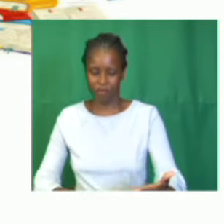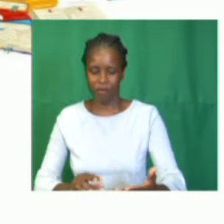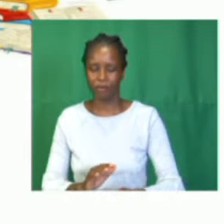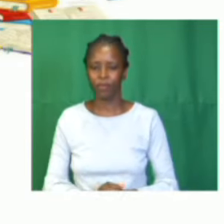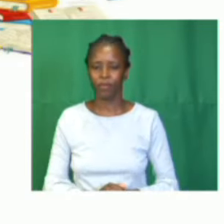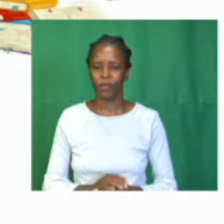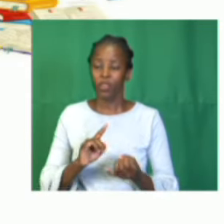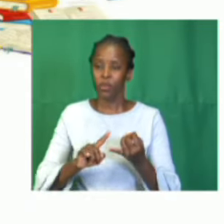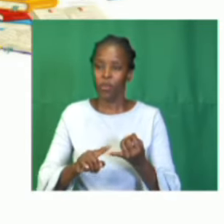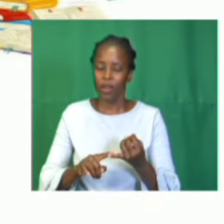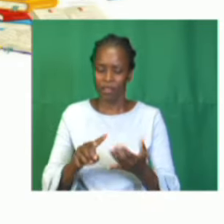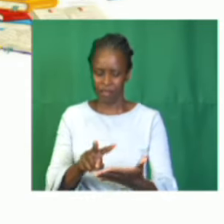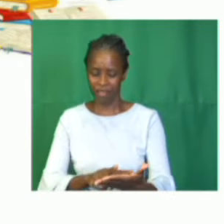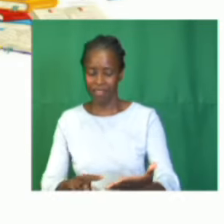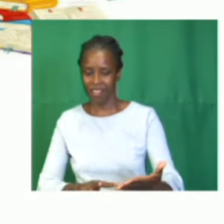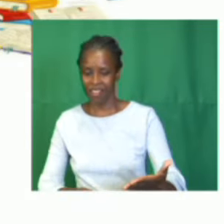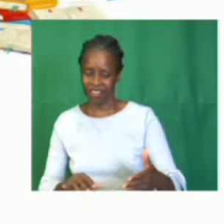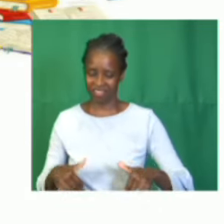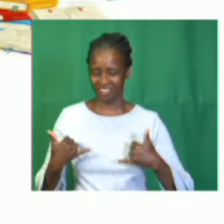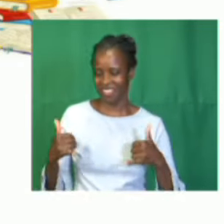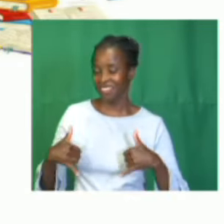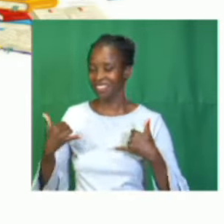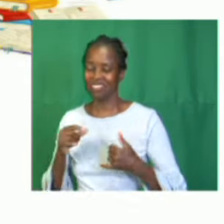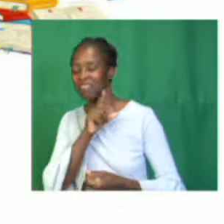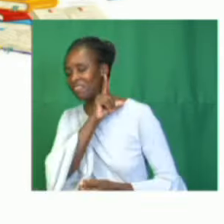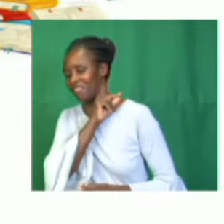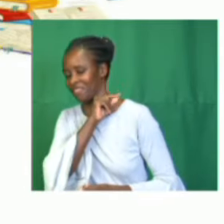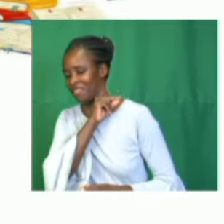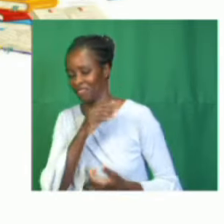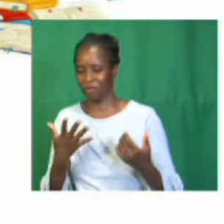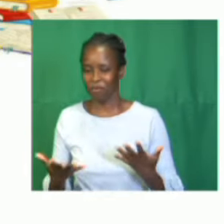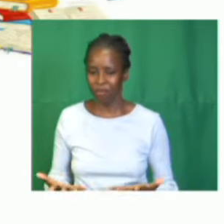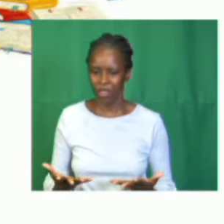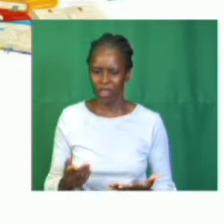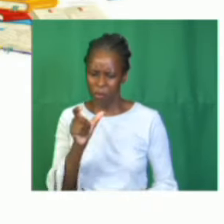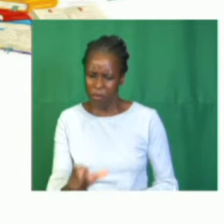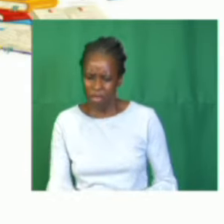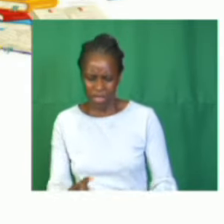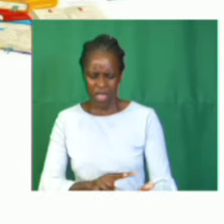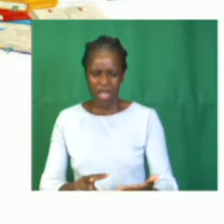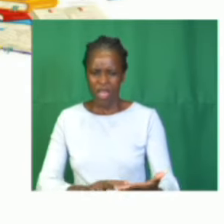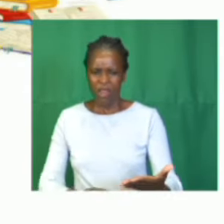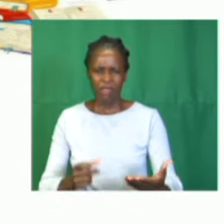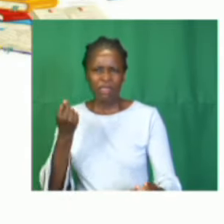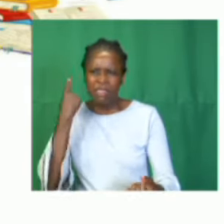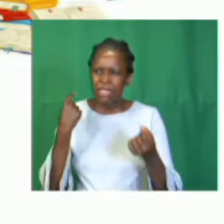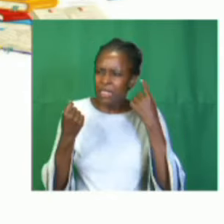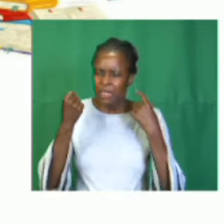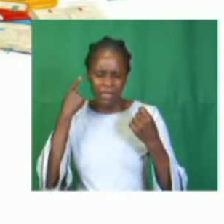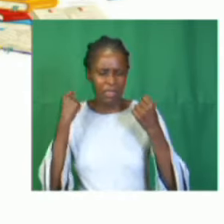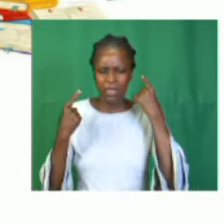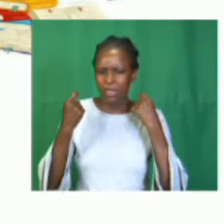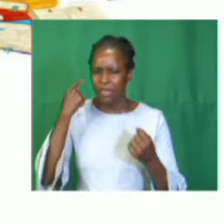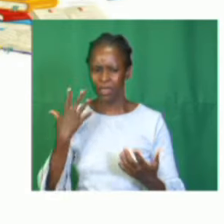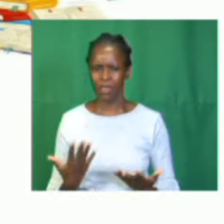them. Firstly, reading is interesting and entertaining. When one reads, you get lost in the text. You find